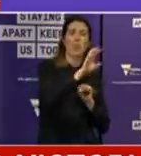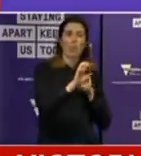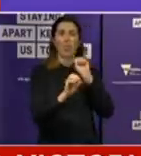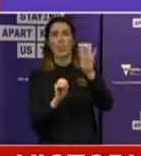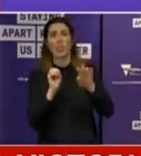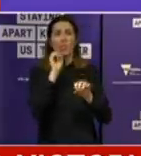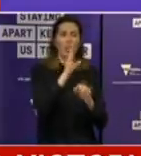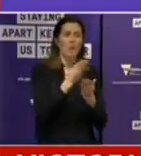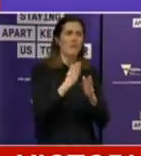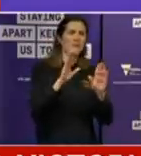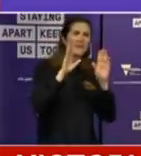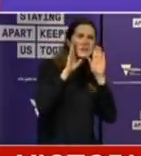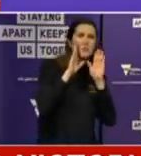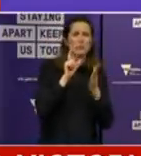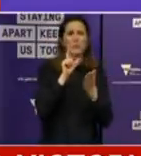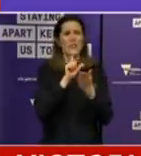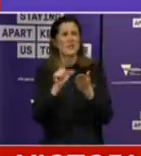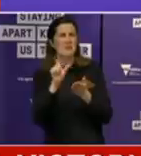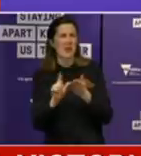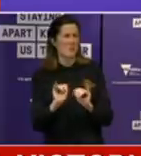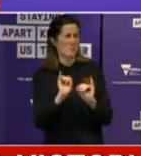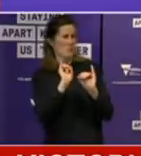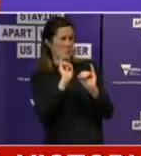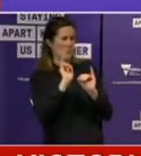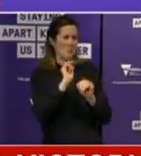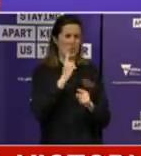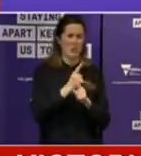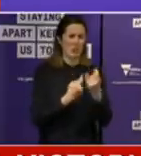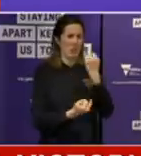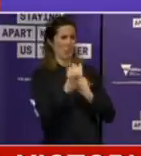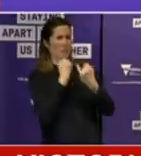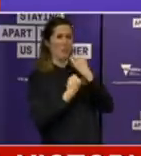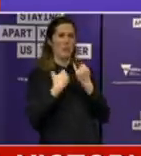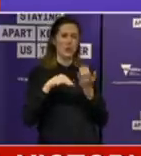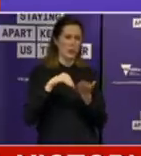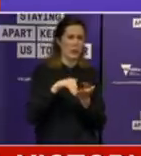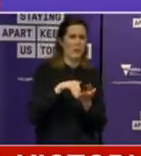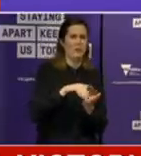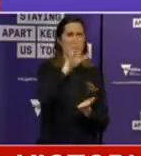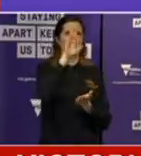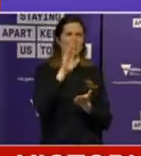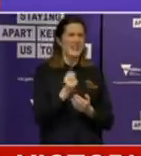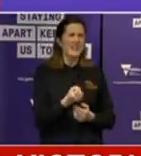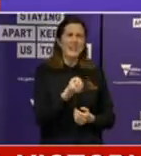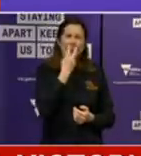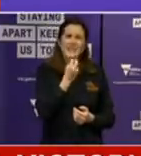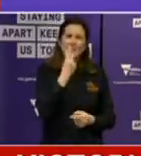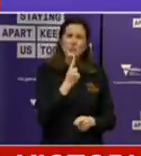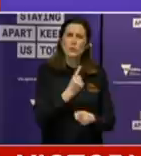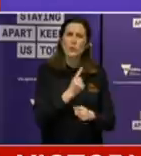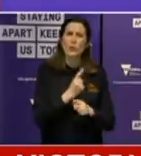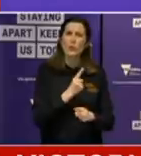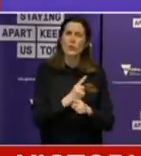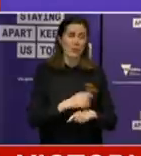this nastiness, this divisiveness comes into the challenges that we face. I saw